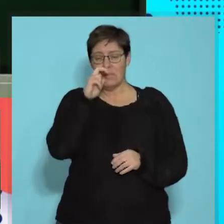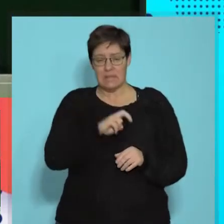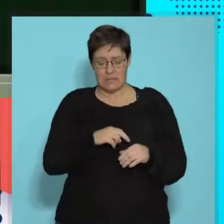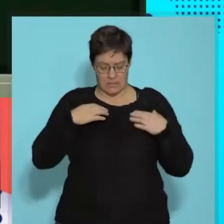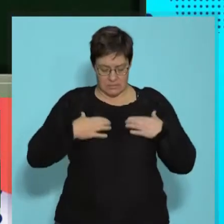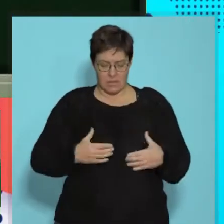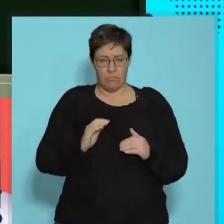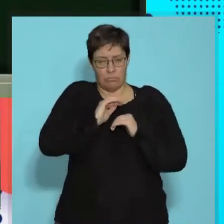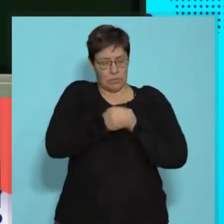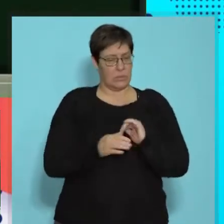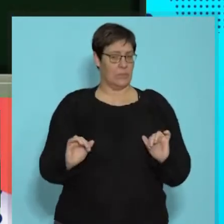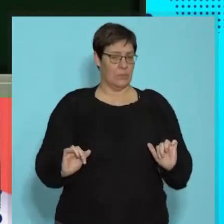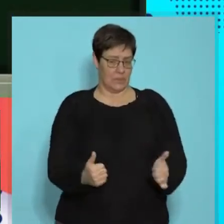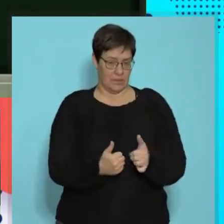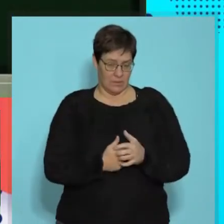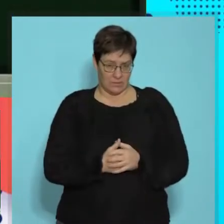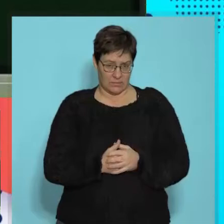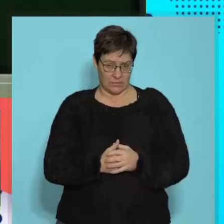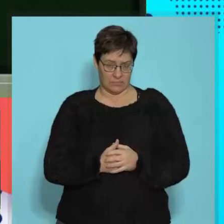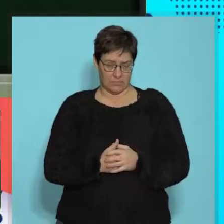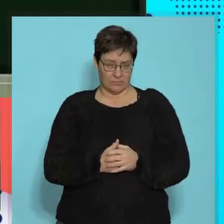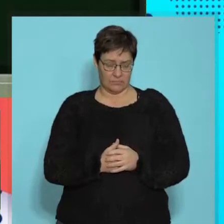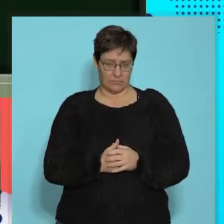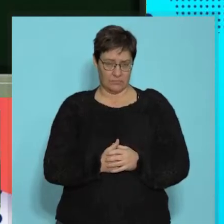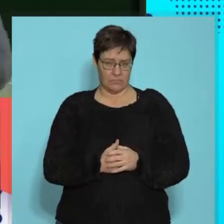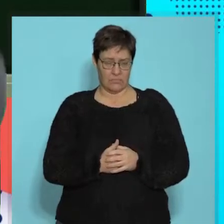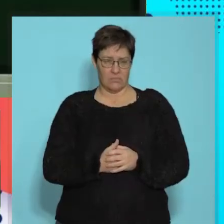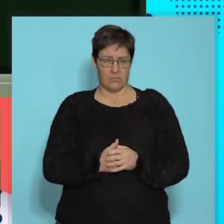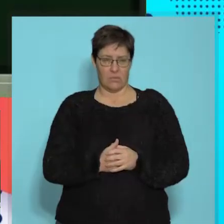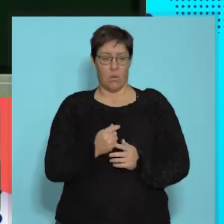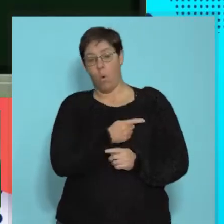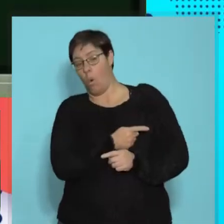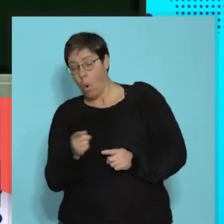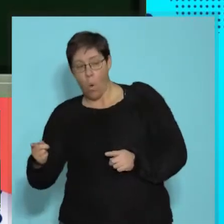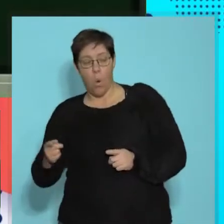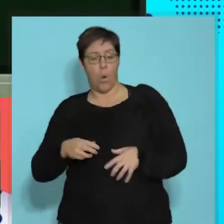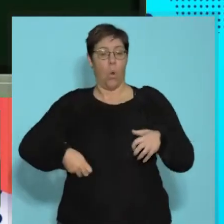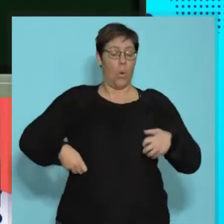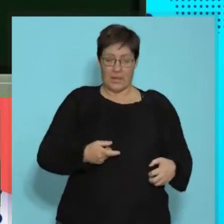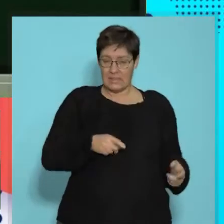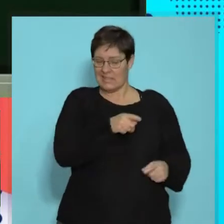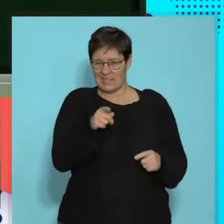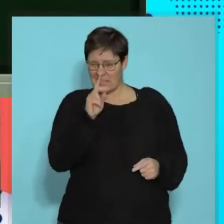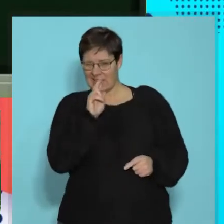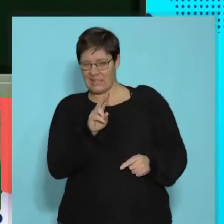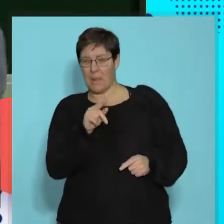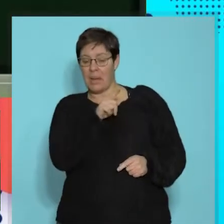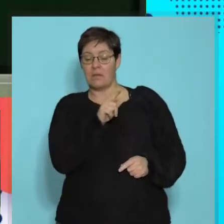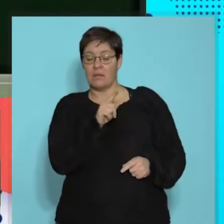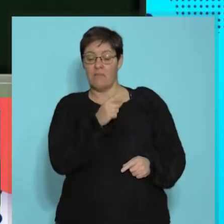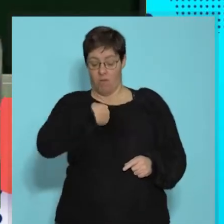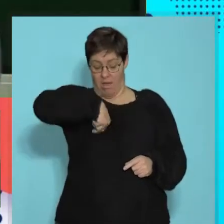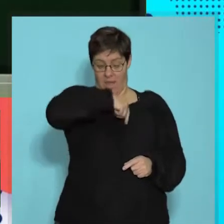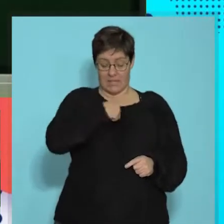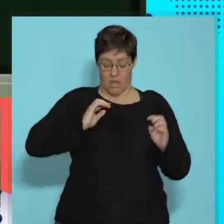well protected. This is not necessarily a function in all the organisms that we're going to look at, but we're going to see there for